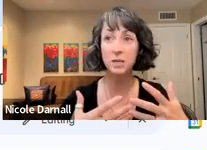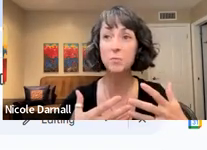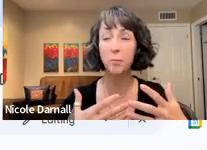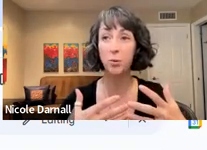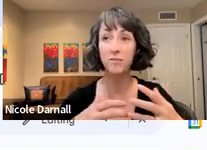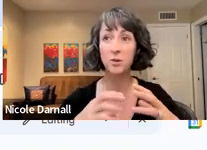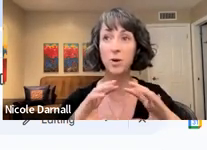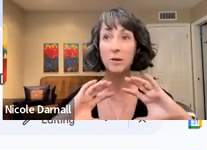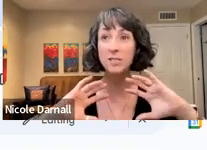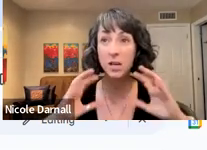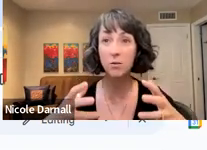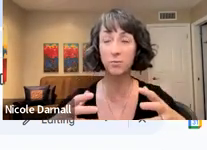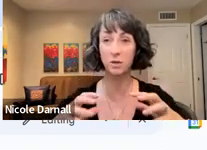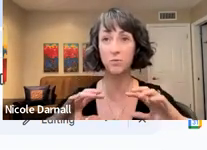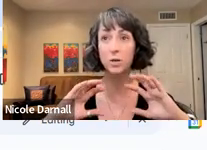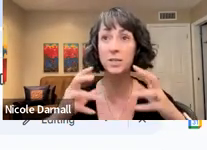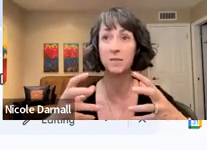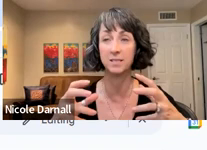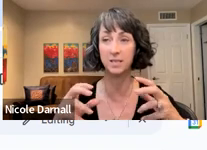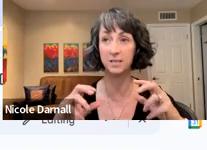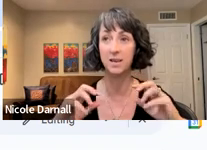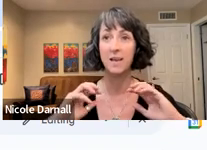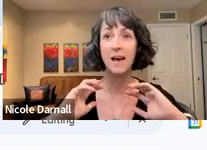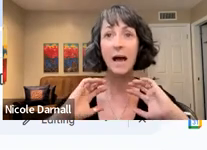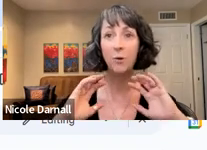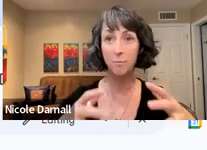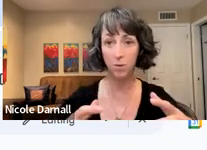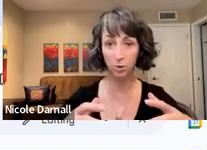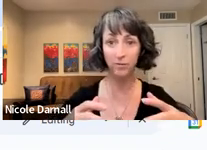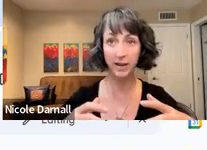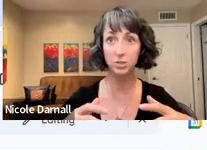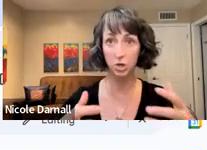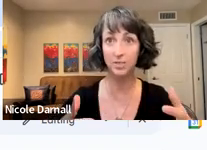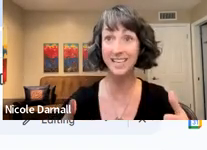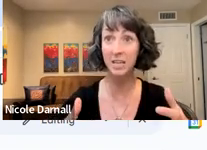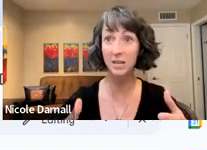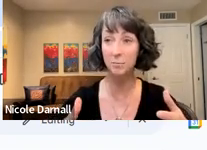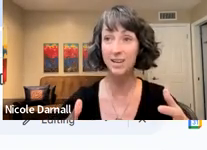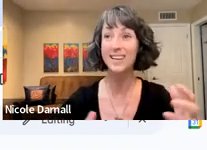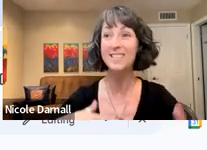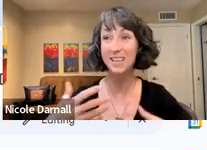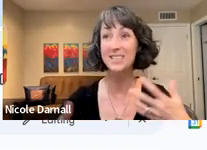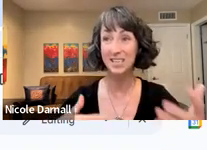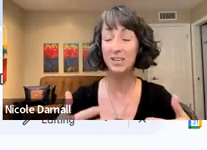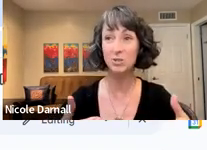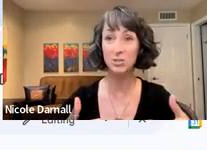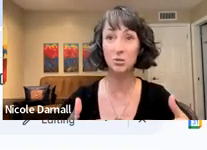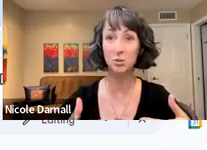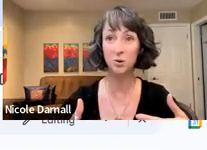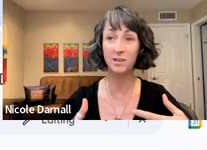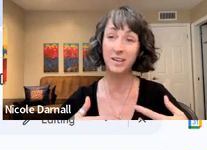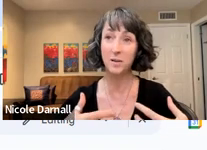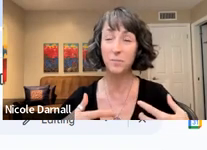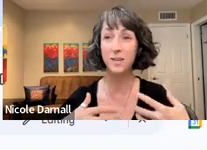change management point of view, how self-reinforcing this is and how it motivates her team to continue to do